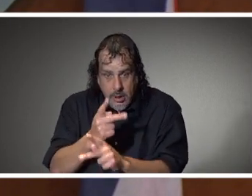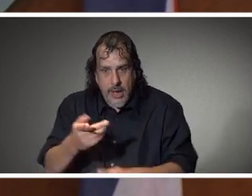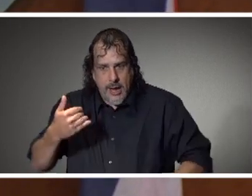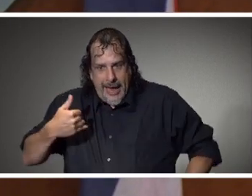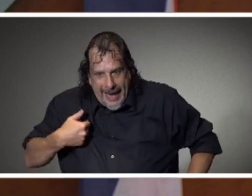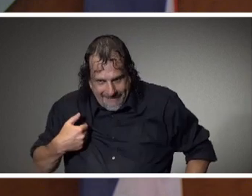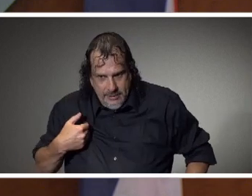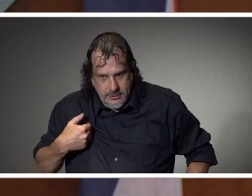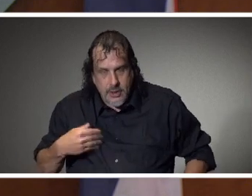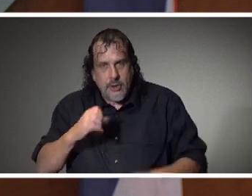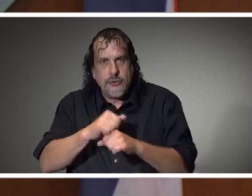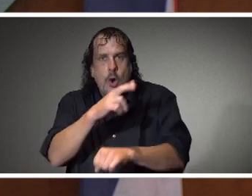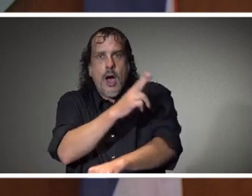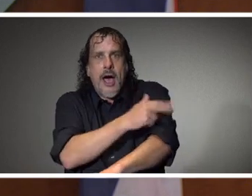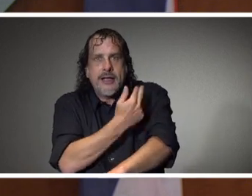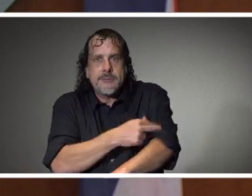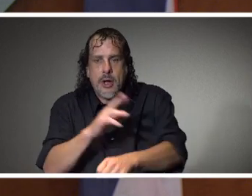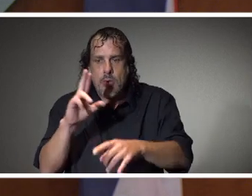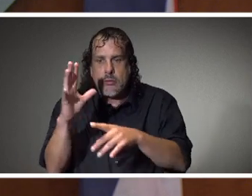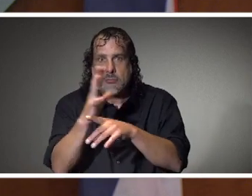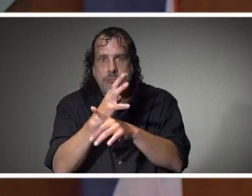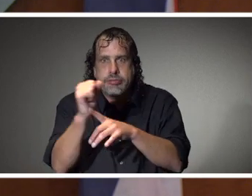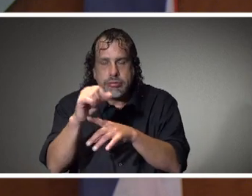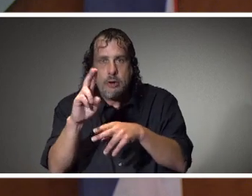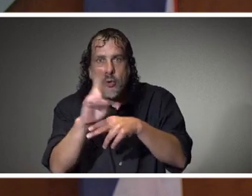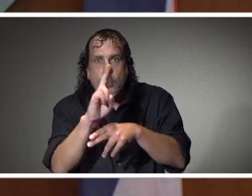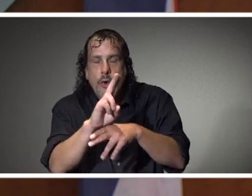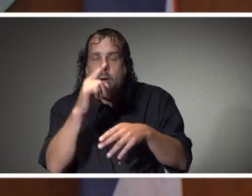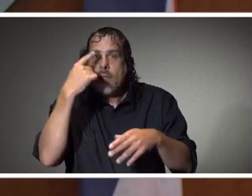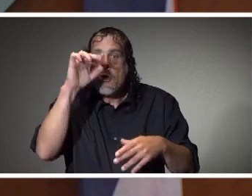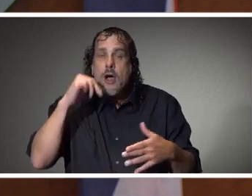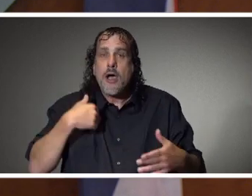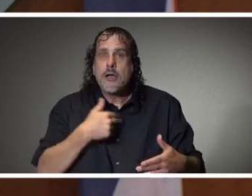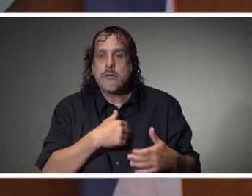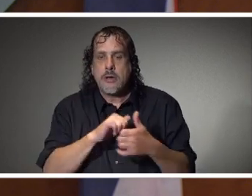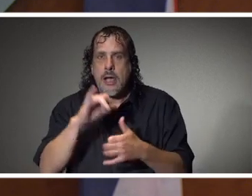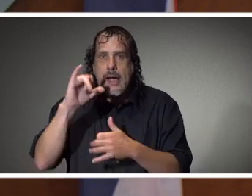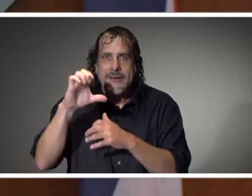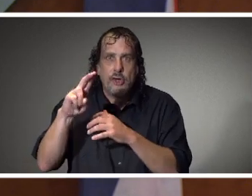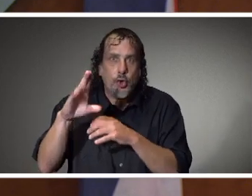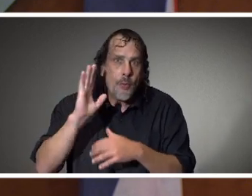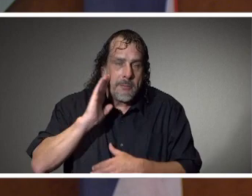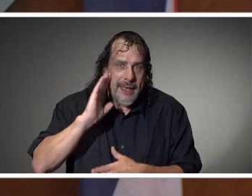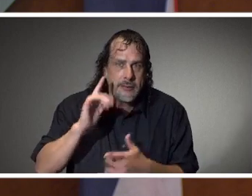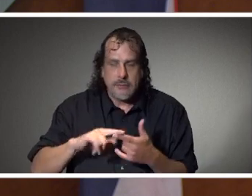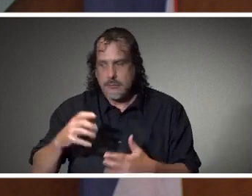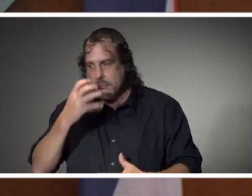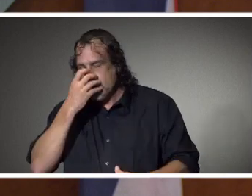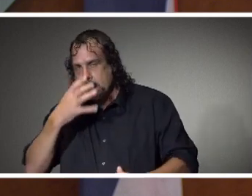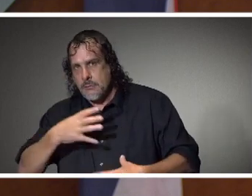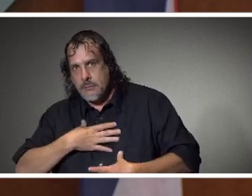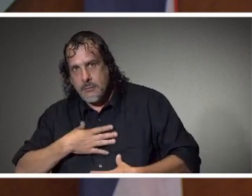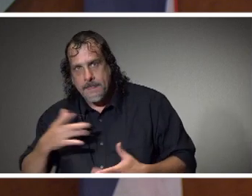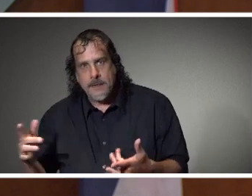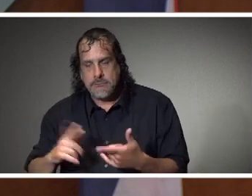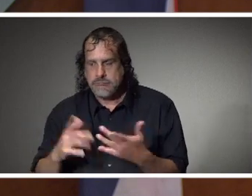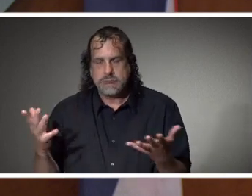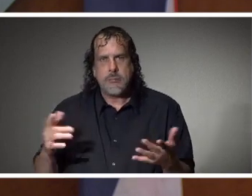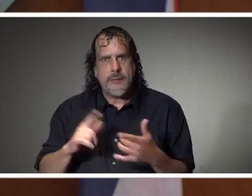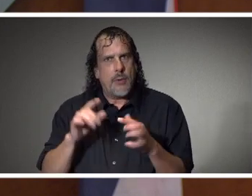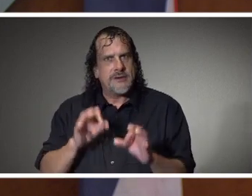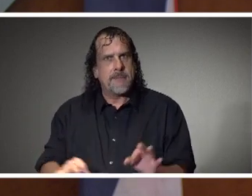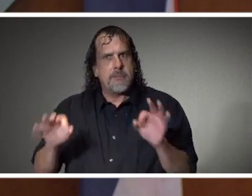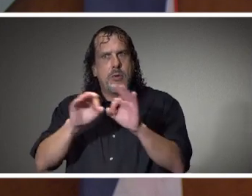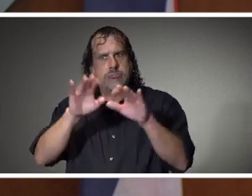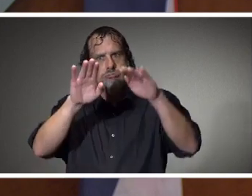so hospitalization and utilization rates of our hospitals, of our ICU beds, of our ventilators are critically important. And